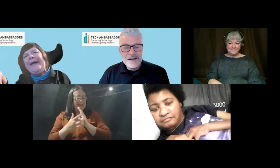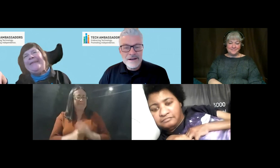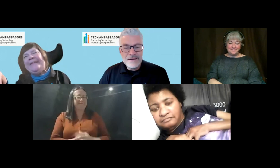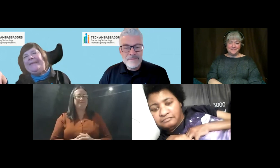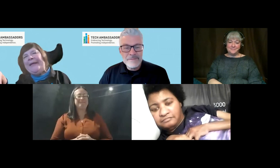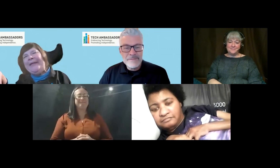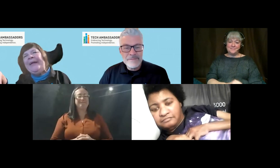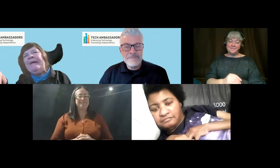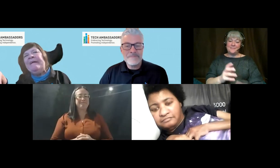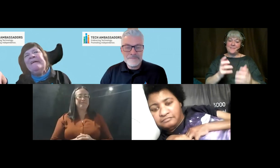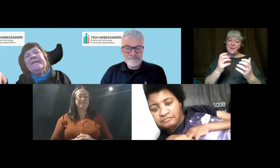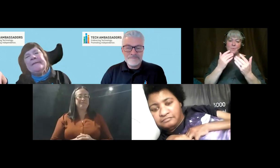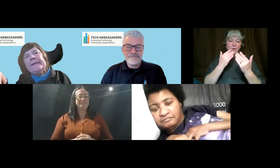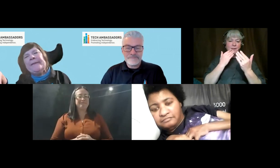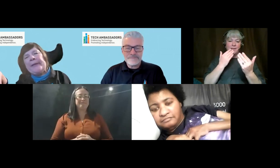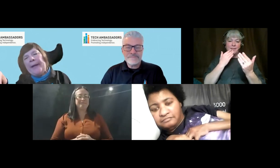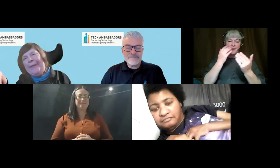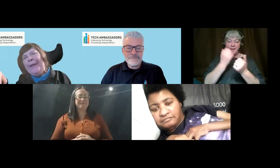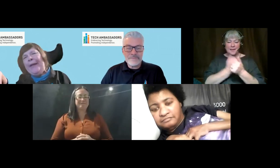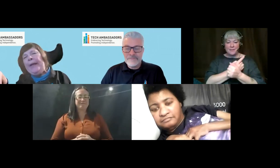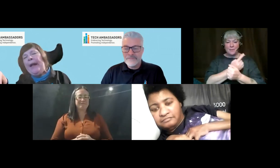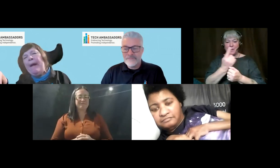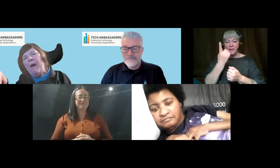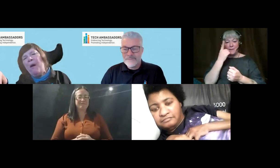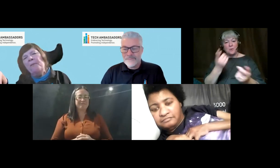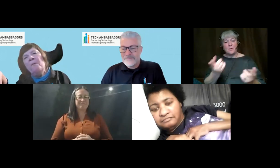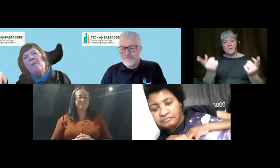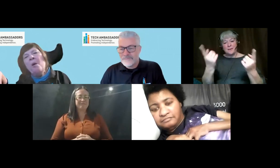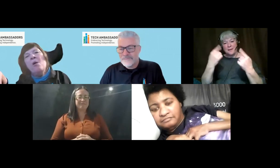thank everybody for coming.